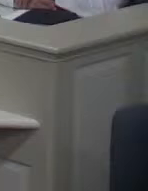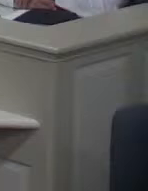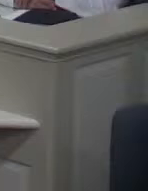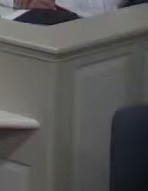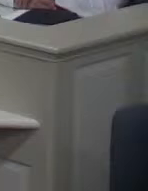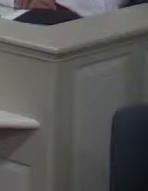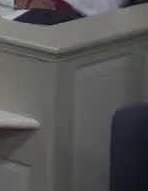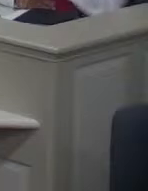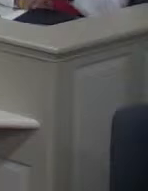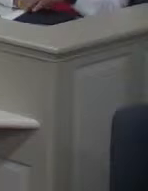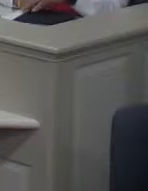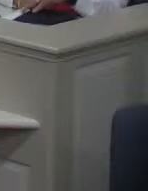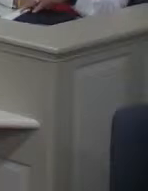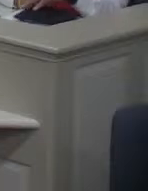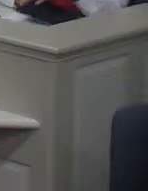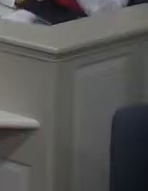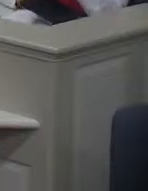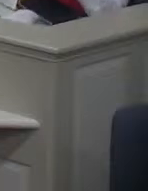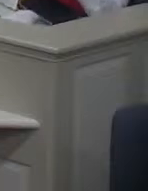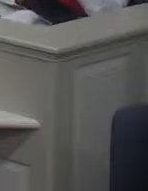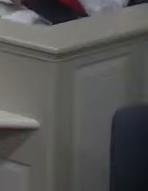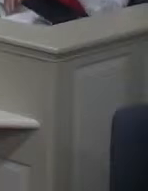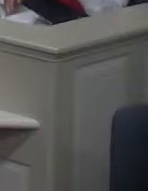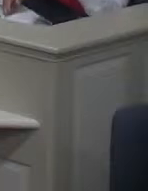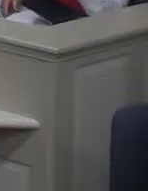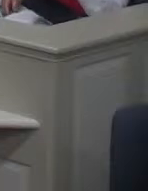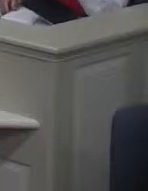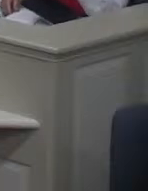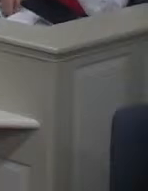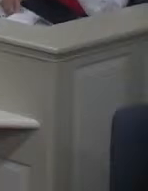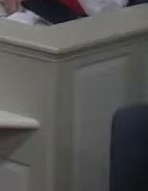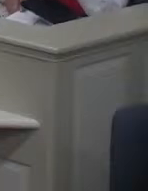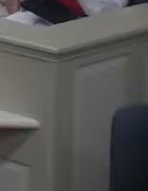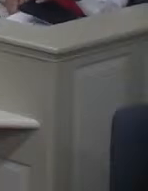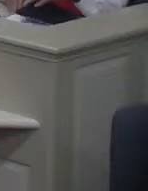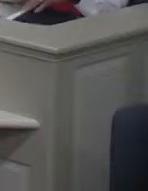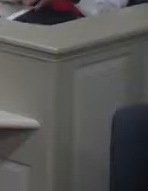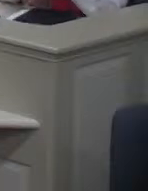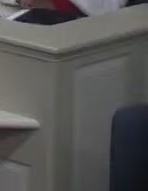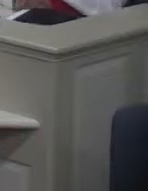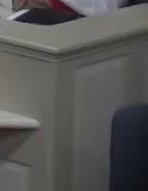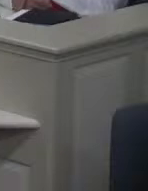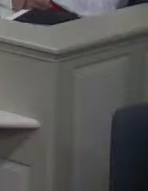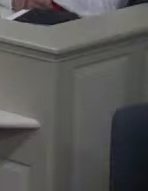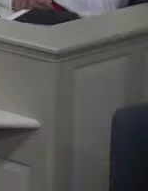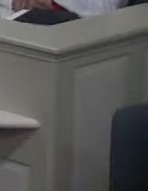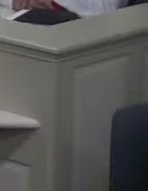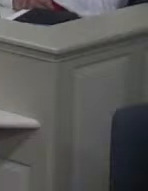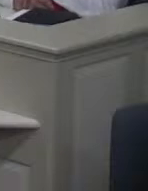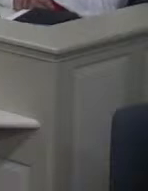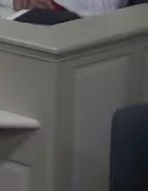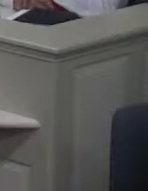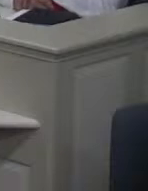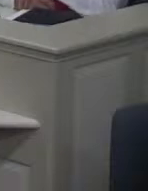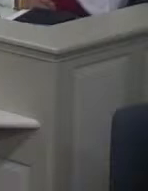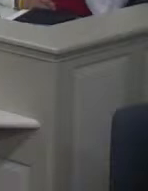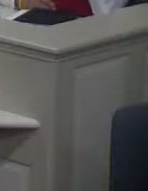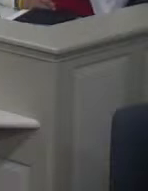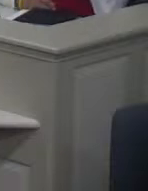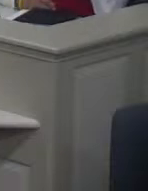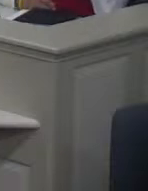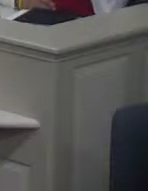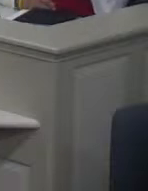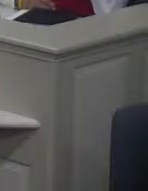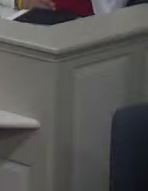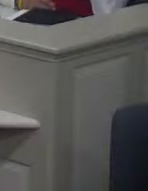move that the city of Danville submit a sealed bid for the purchase of the Jenny Rogers Elementary School from the Danville Board of Education